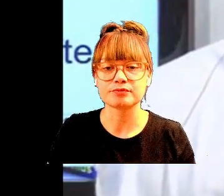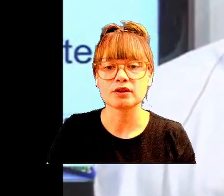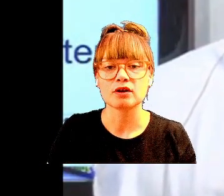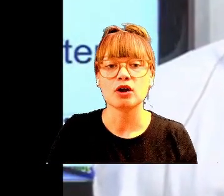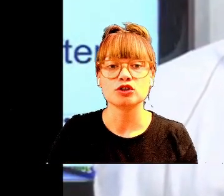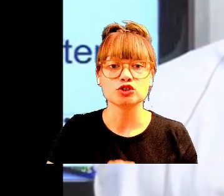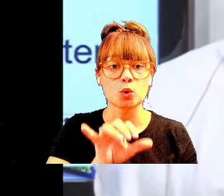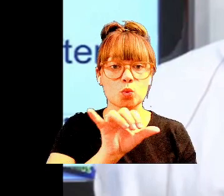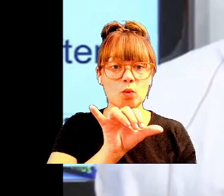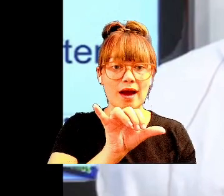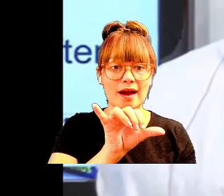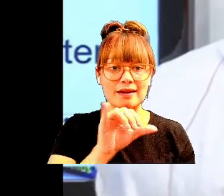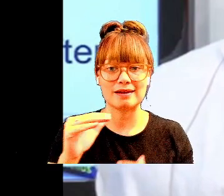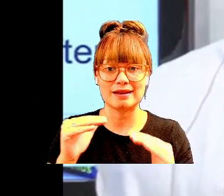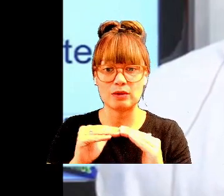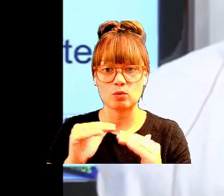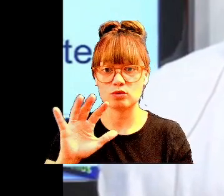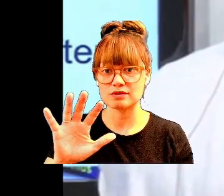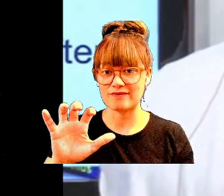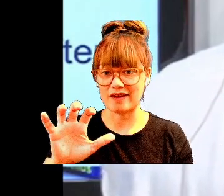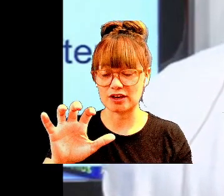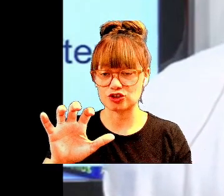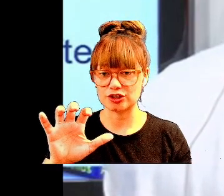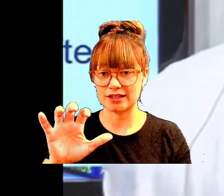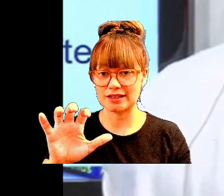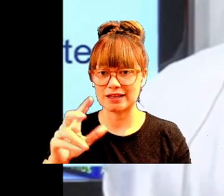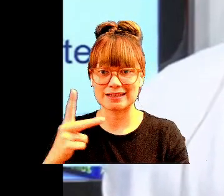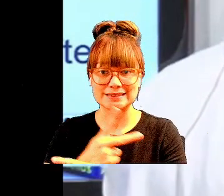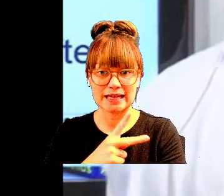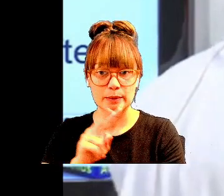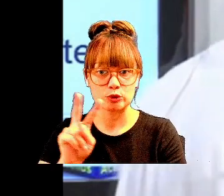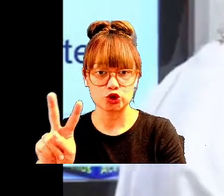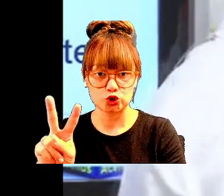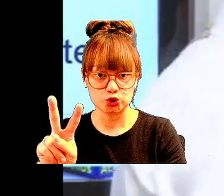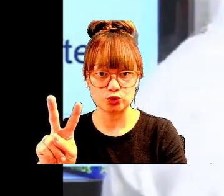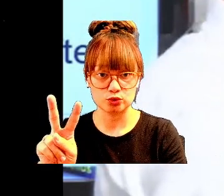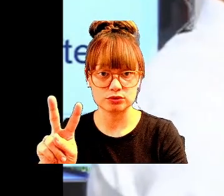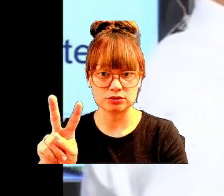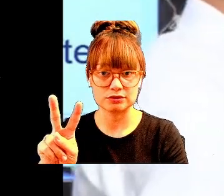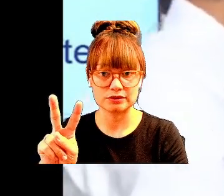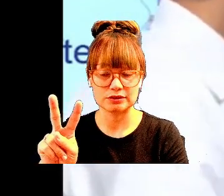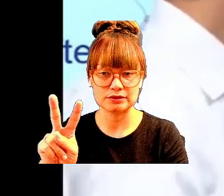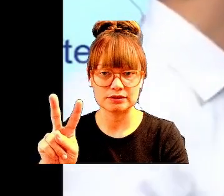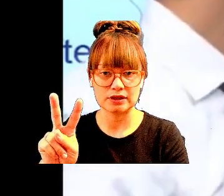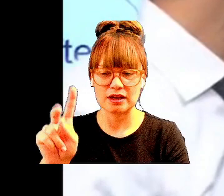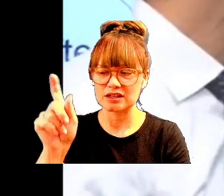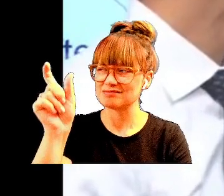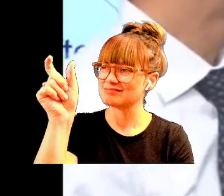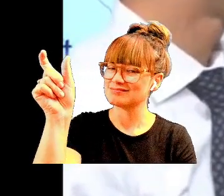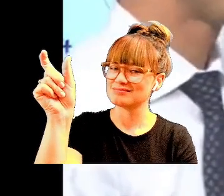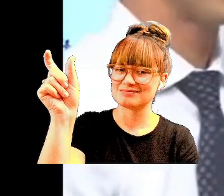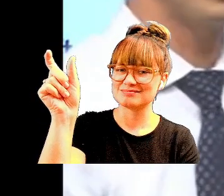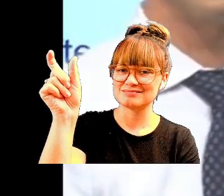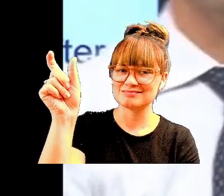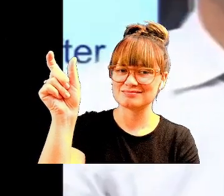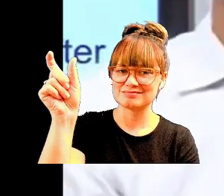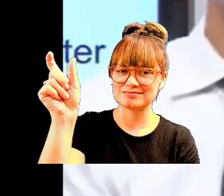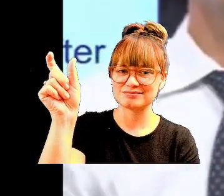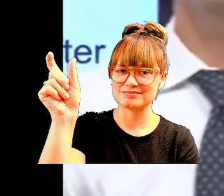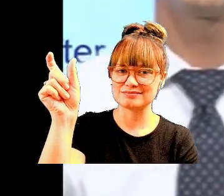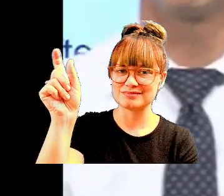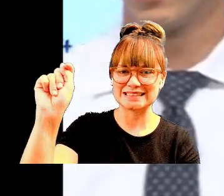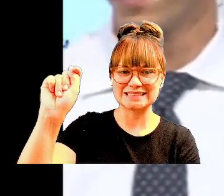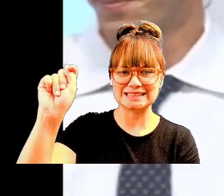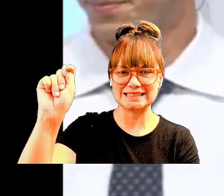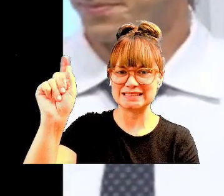500. 1 plus 1 is 2, and that's where the 2 came from. And now we have to raise this 2 to a